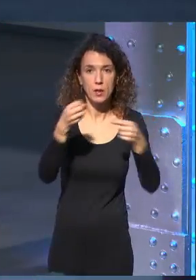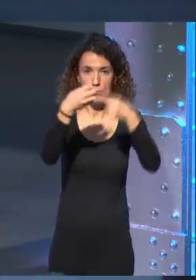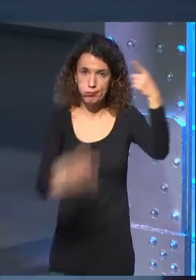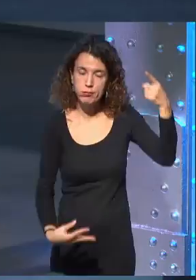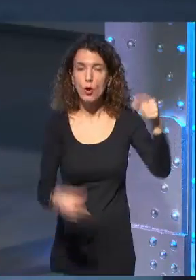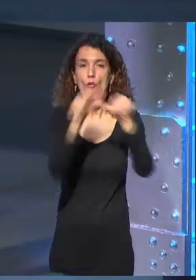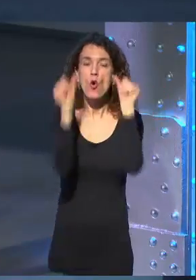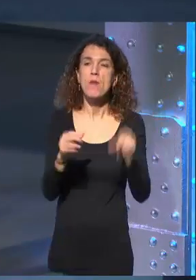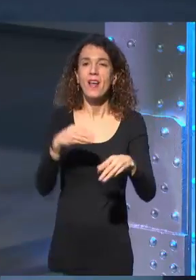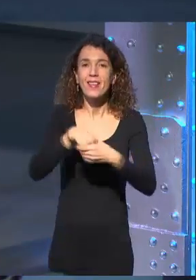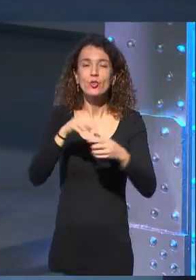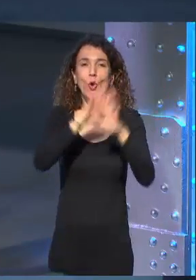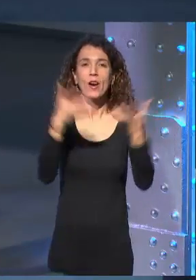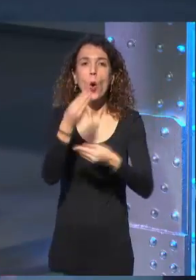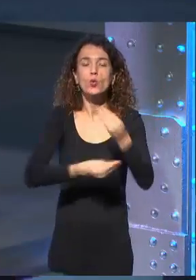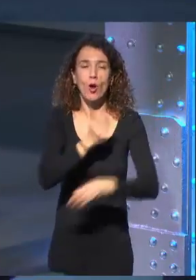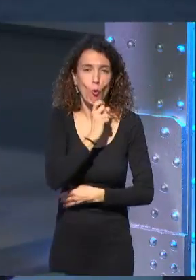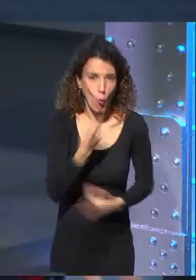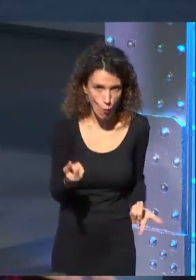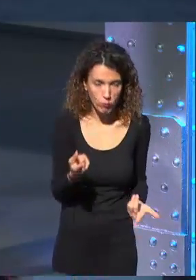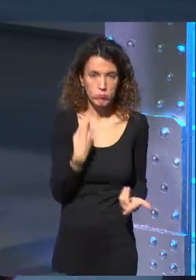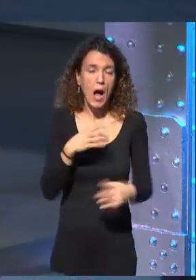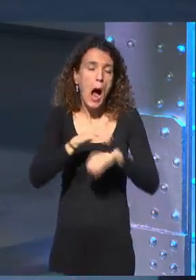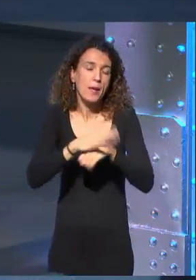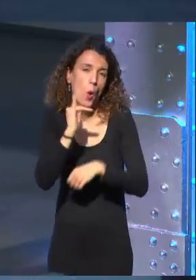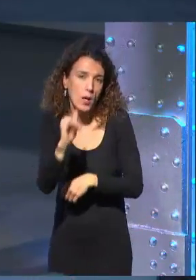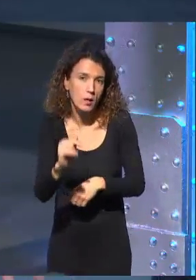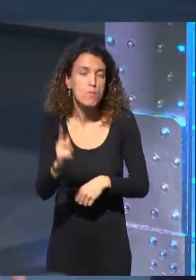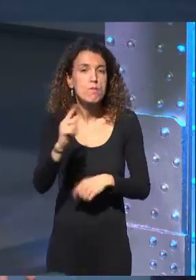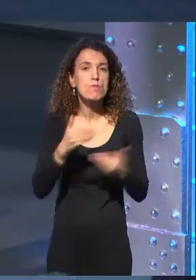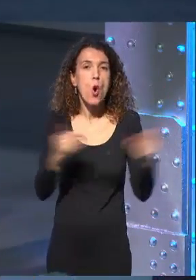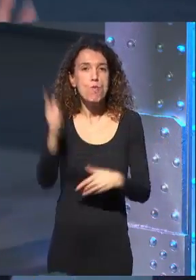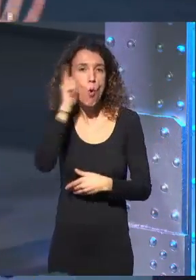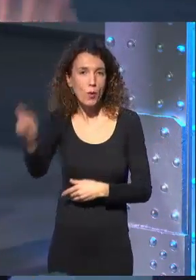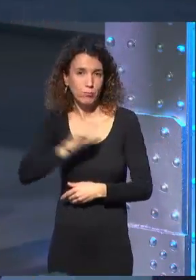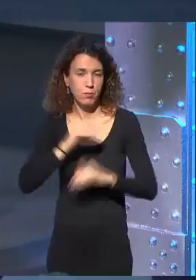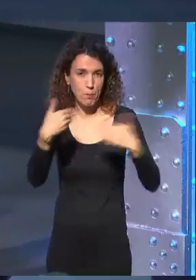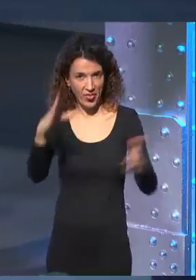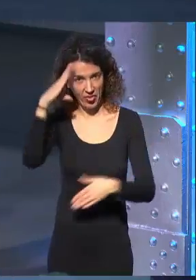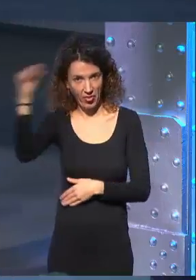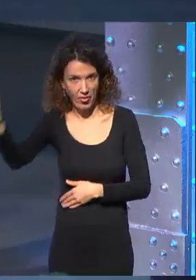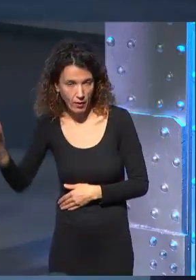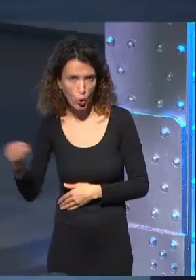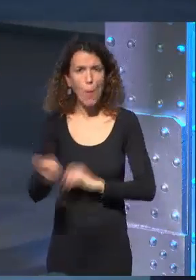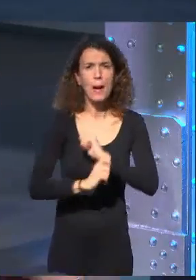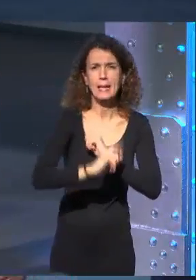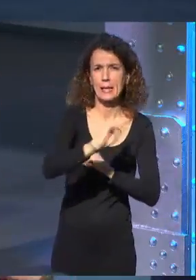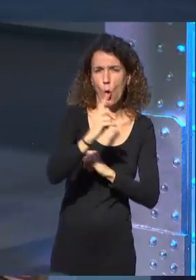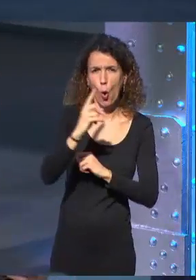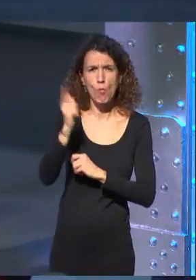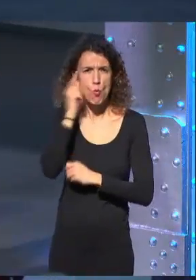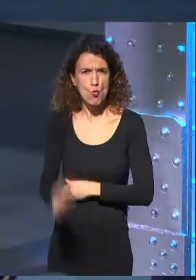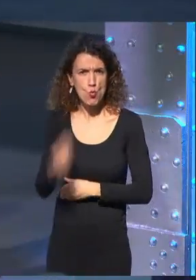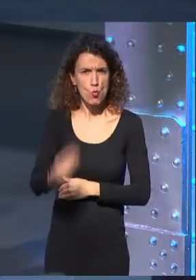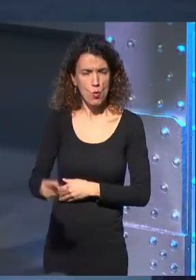in the digital environment, and it advises a certain way to behave in the network. Imagine you have a friend who